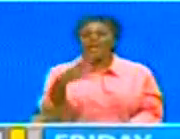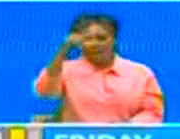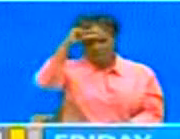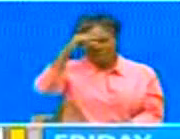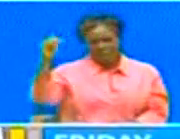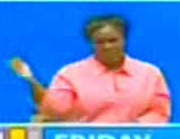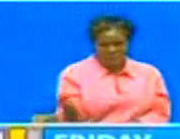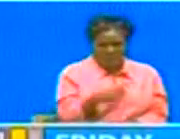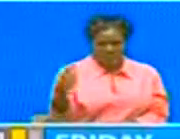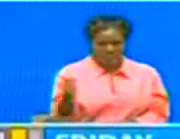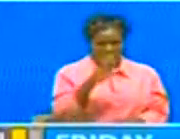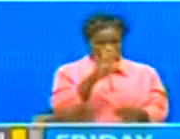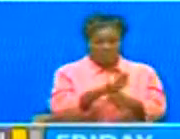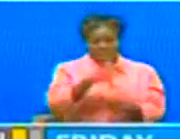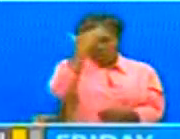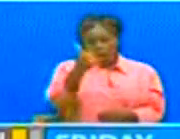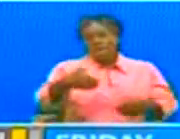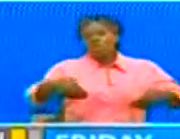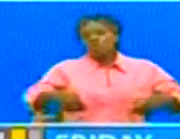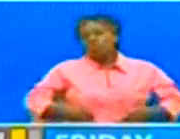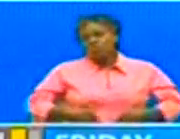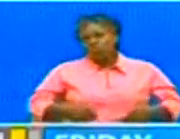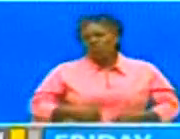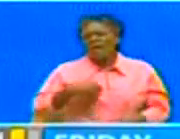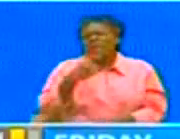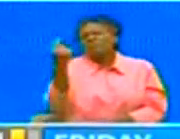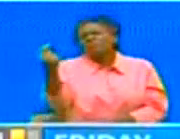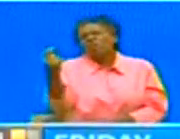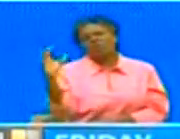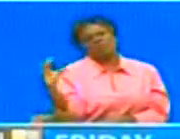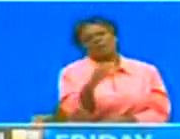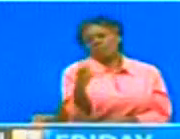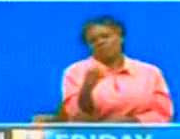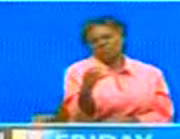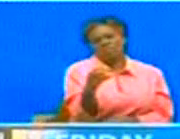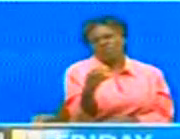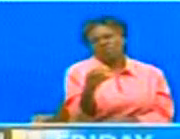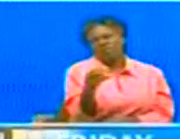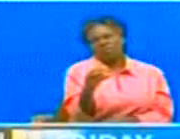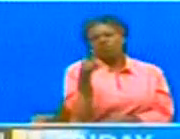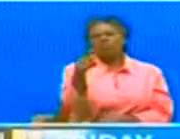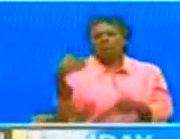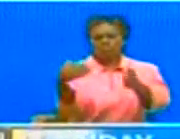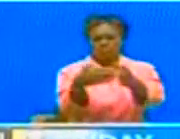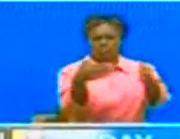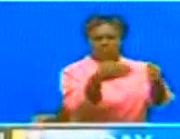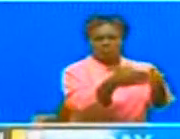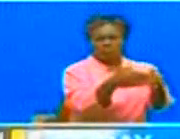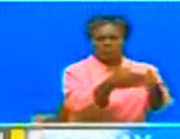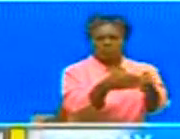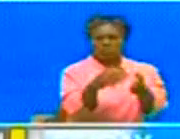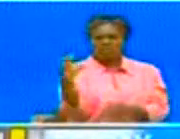many months. Yes. Because the youth have very little capital, mm-hmm. and if you interrupt their cash